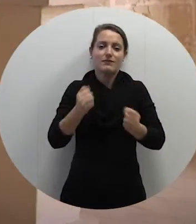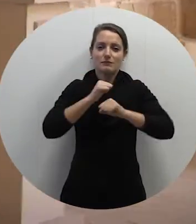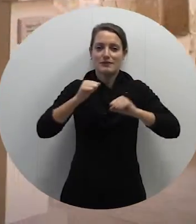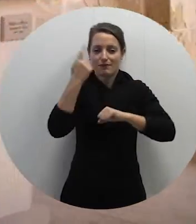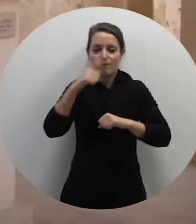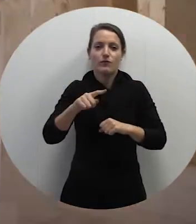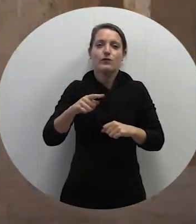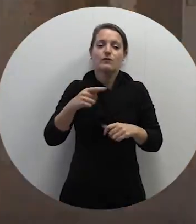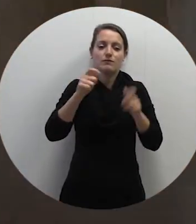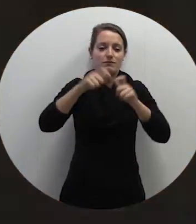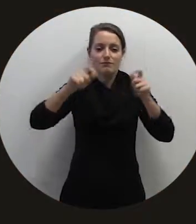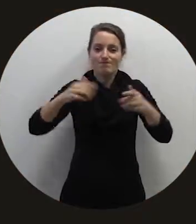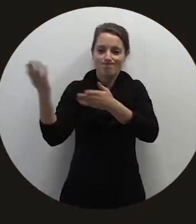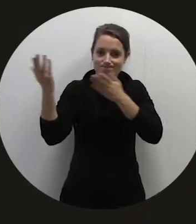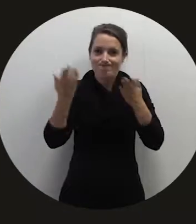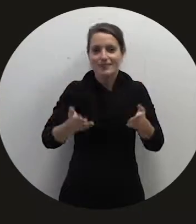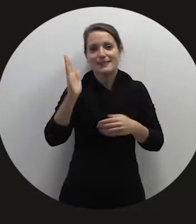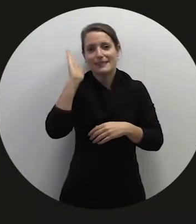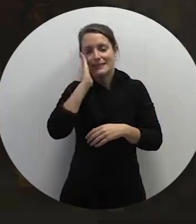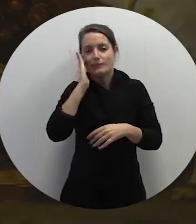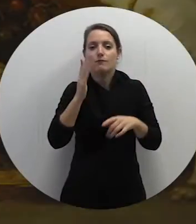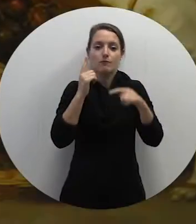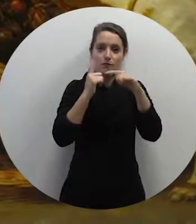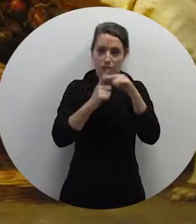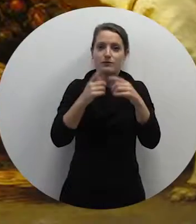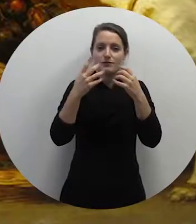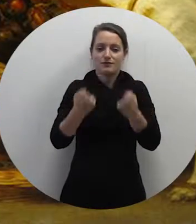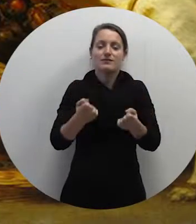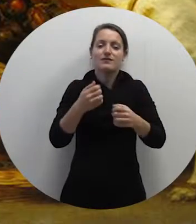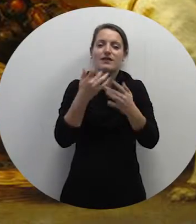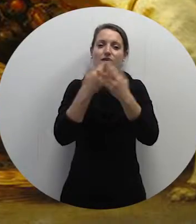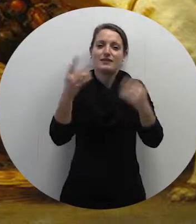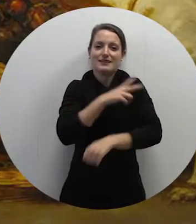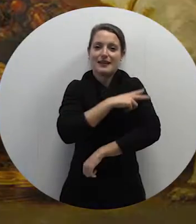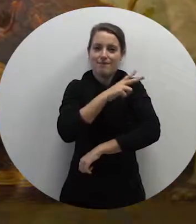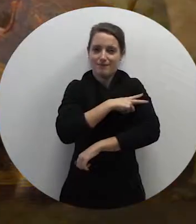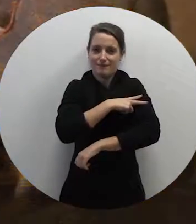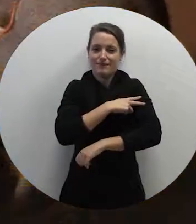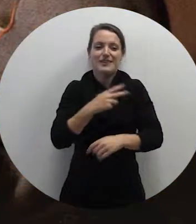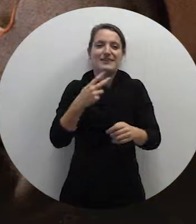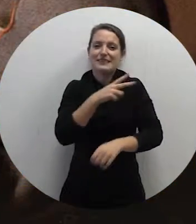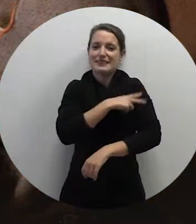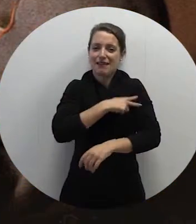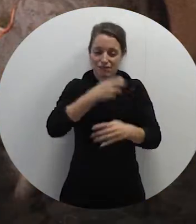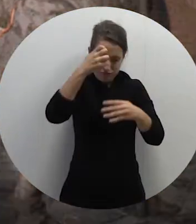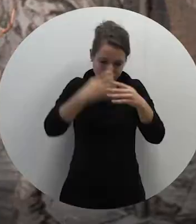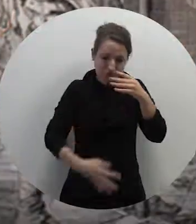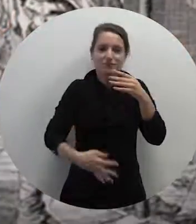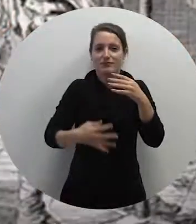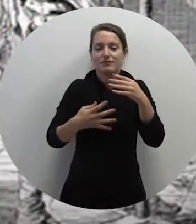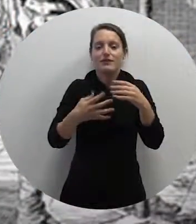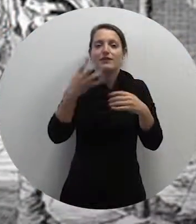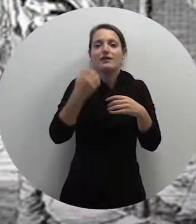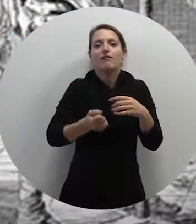large domestic staff. These included cooks, food tasters, torch-bearers, pantry boys,